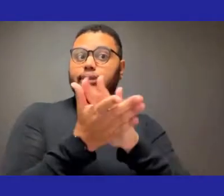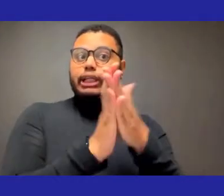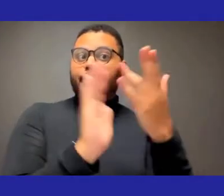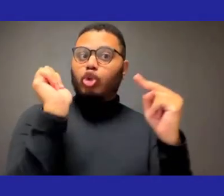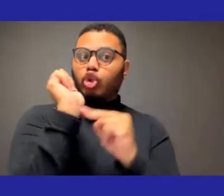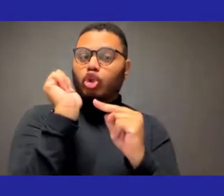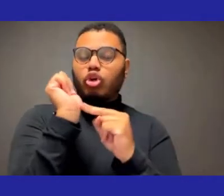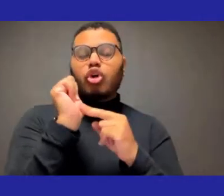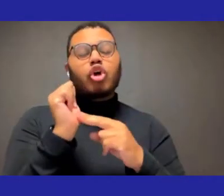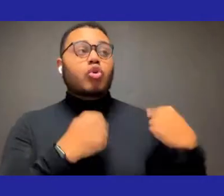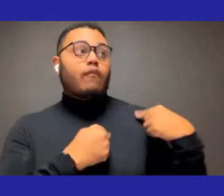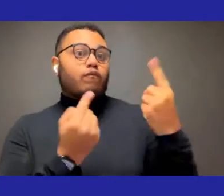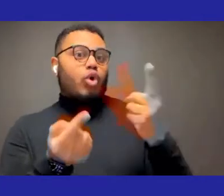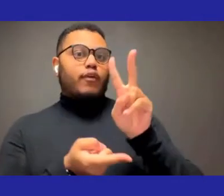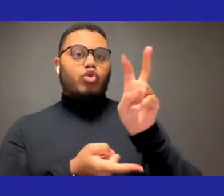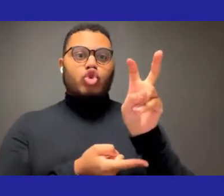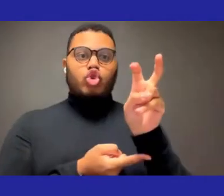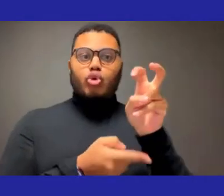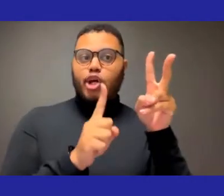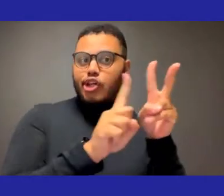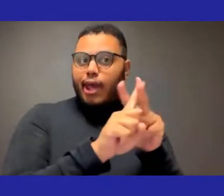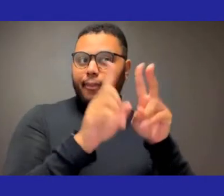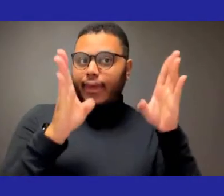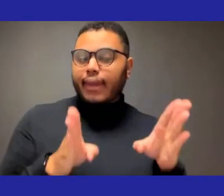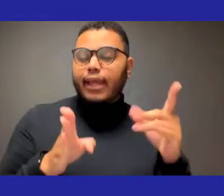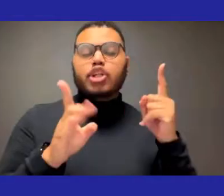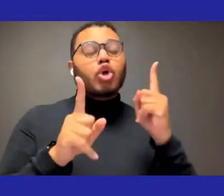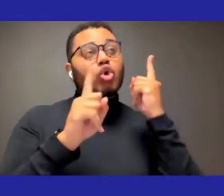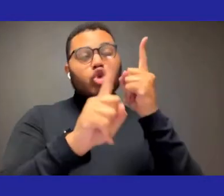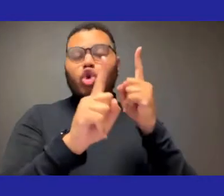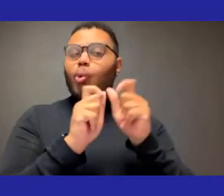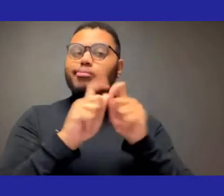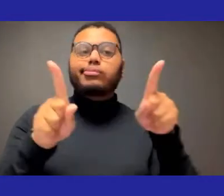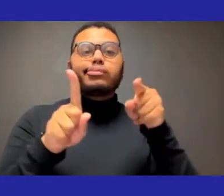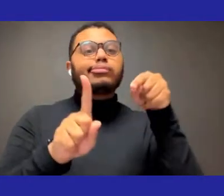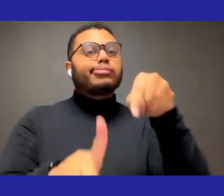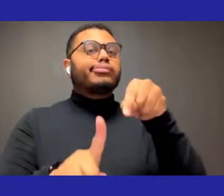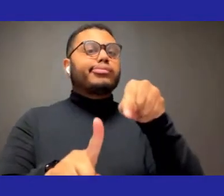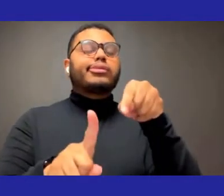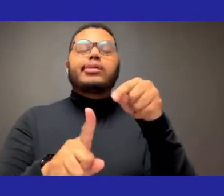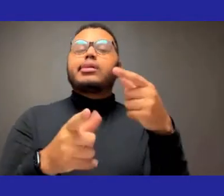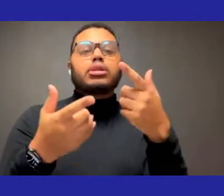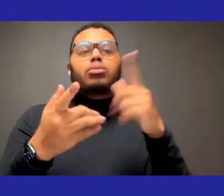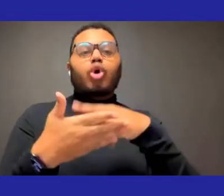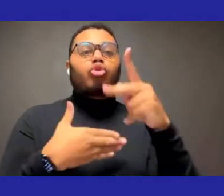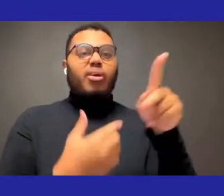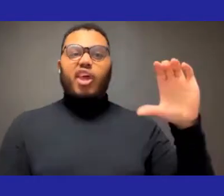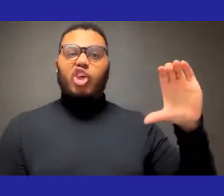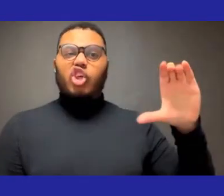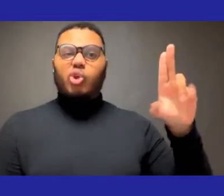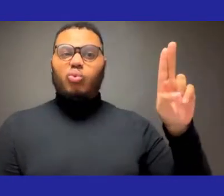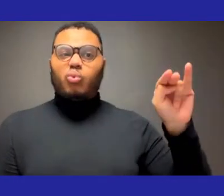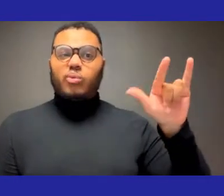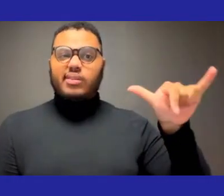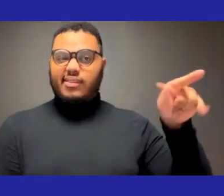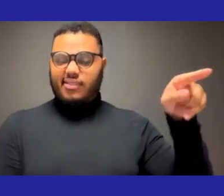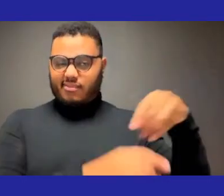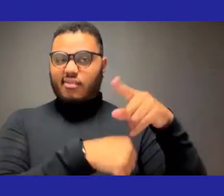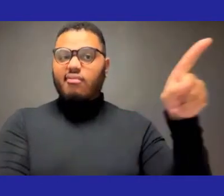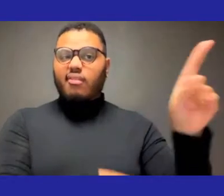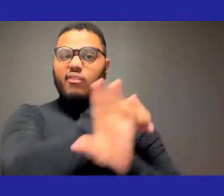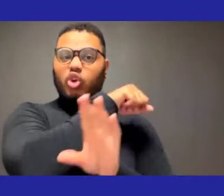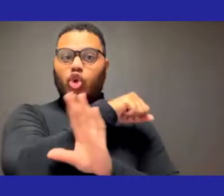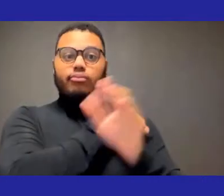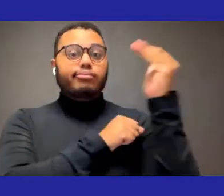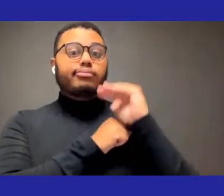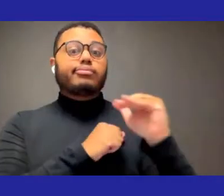200 applicants with the goal of launching this program at CUNY in the fall. We also, next slide please, held the